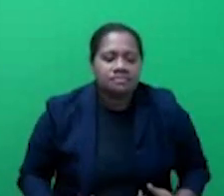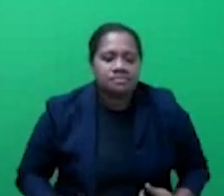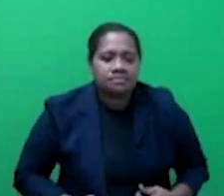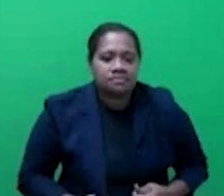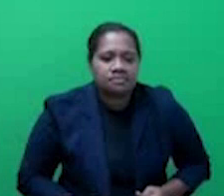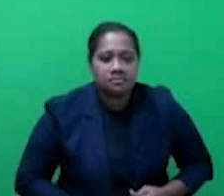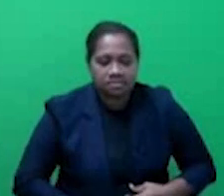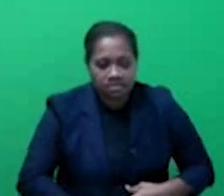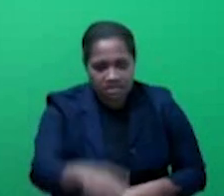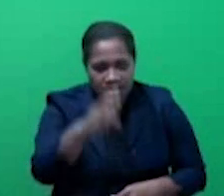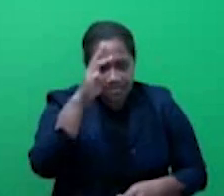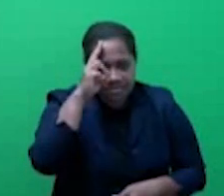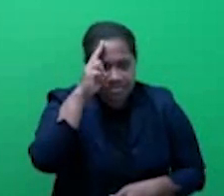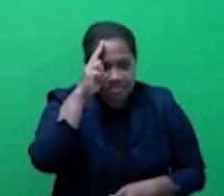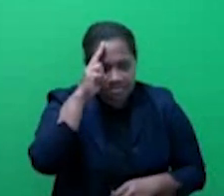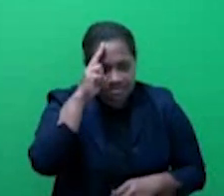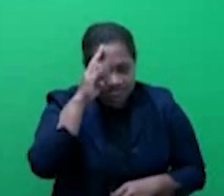Mr. Speaker, sir,